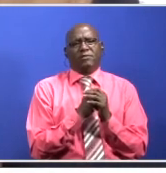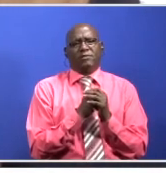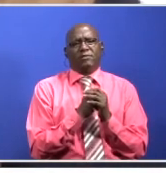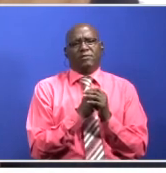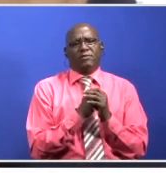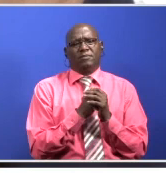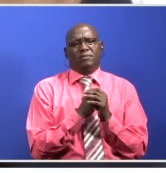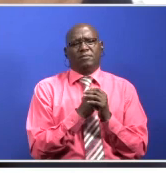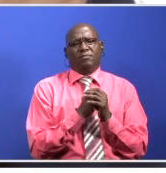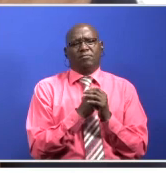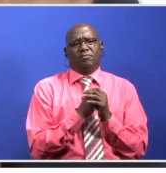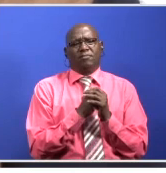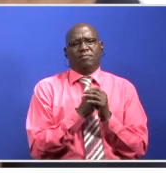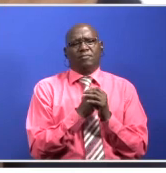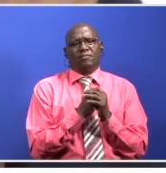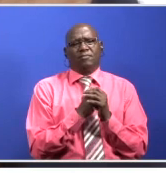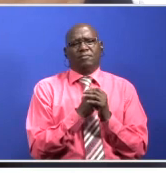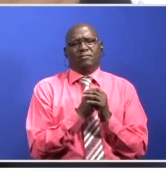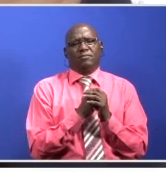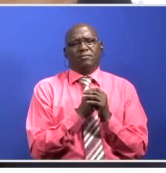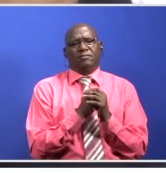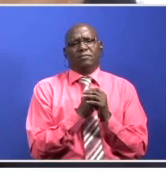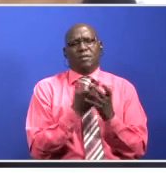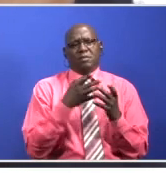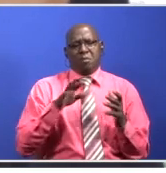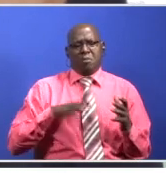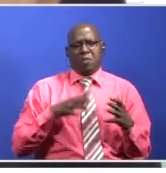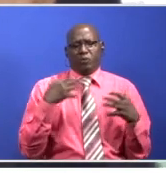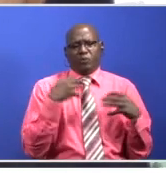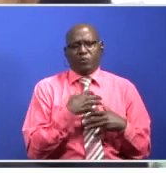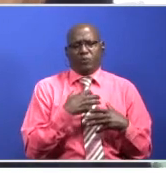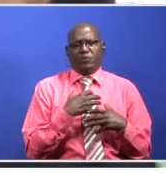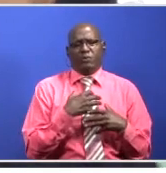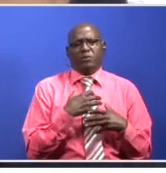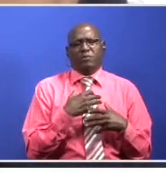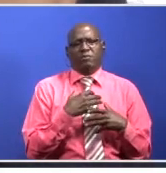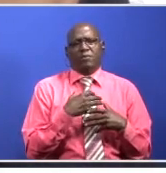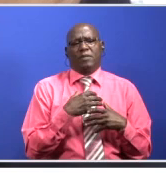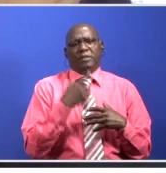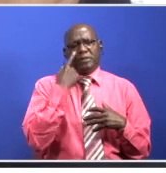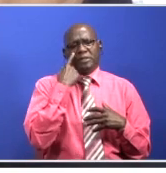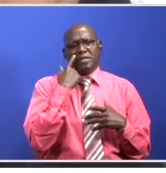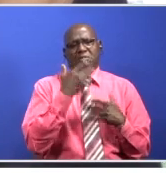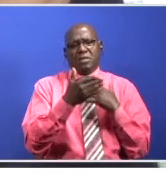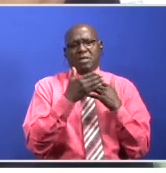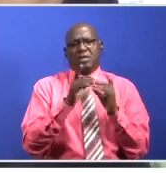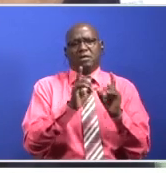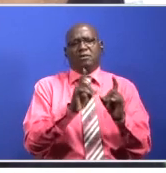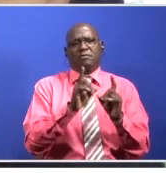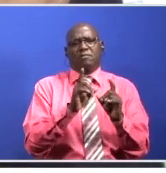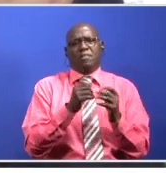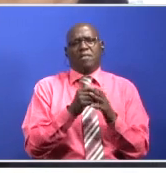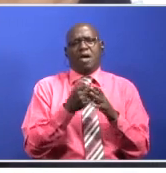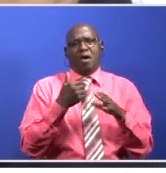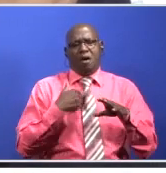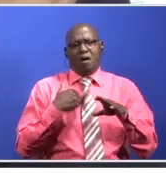Yeye alistuka, hata mama yangu alistuka, kwa sababu sasa waliona ni mwisho wangu wa kukufa. Makucha ilitoka.